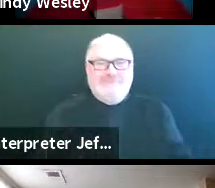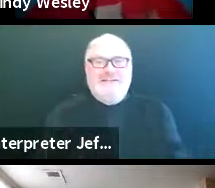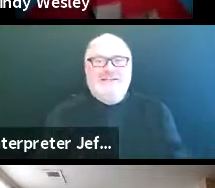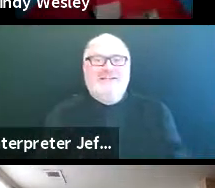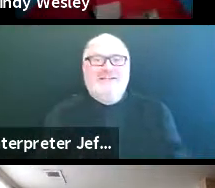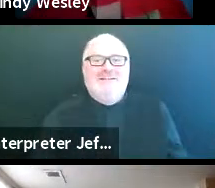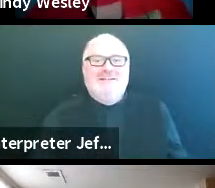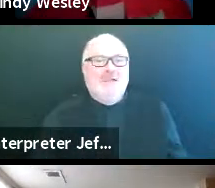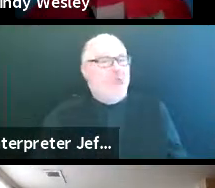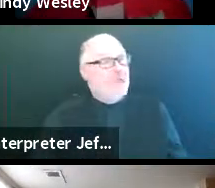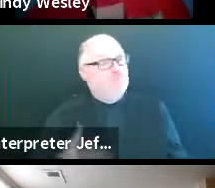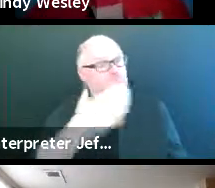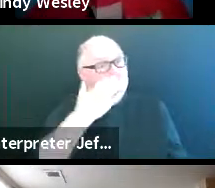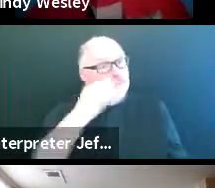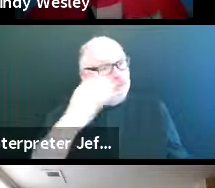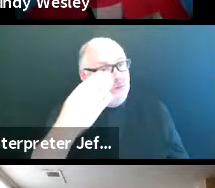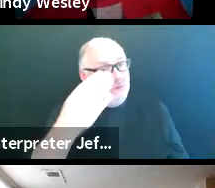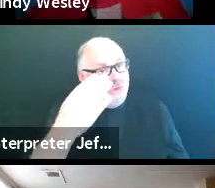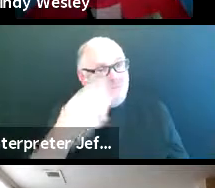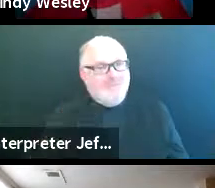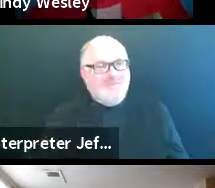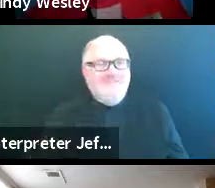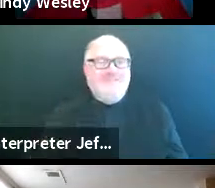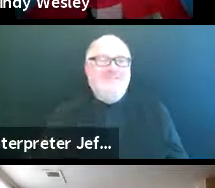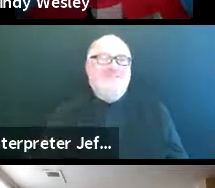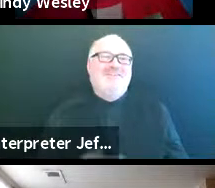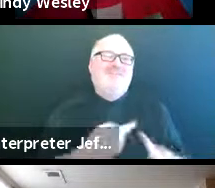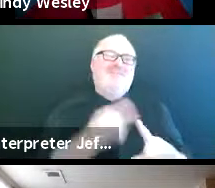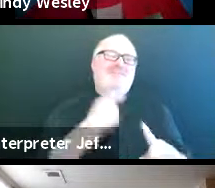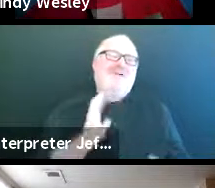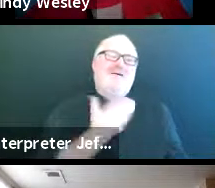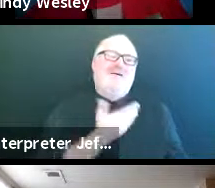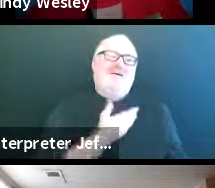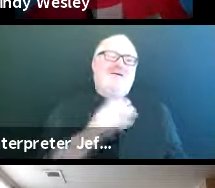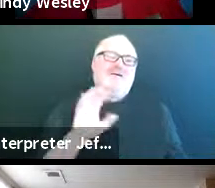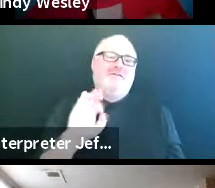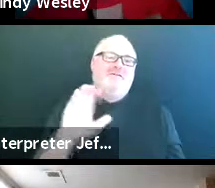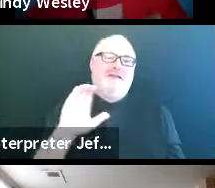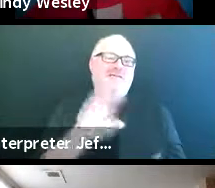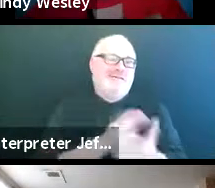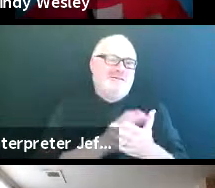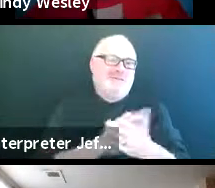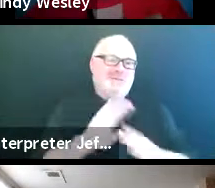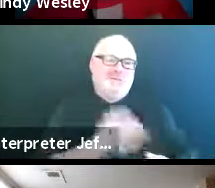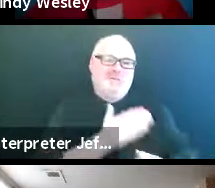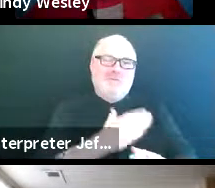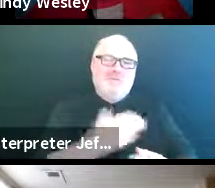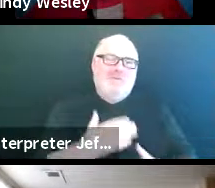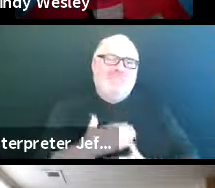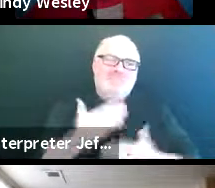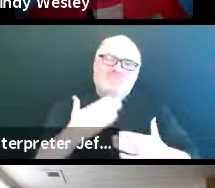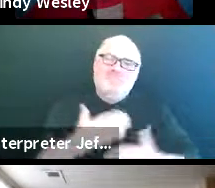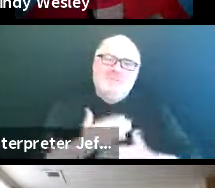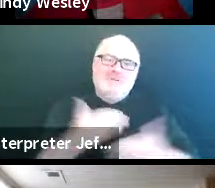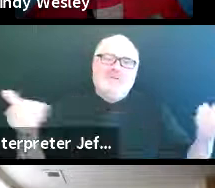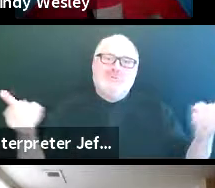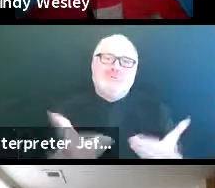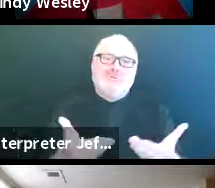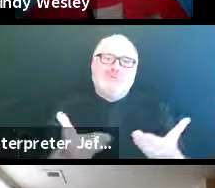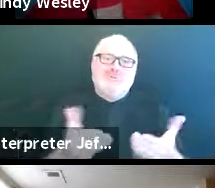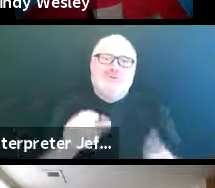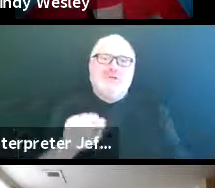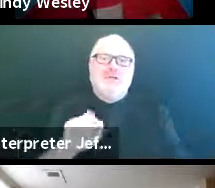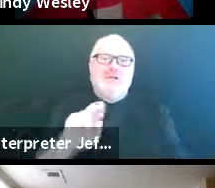You did it well. Well, on behalf of the faculty of the School of Music, I'm very pleased to introduce